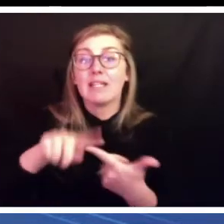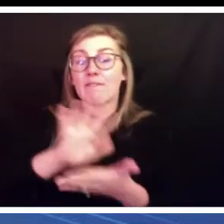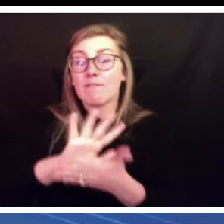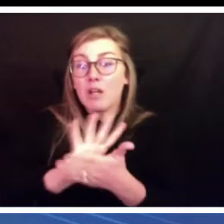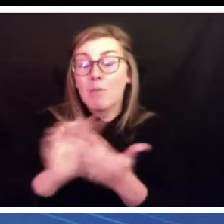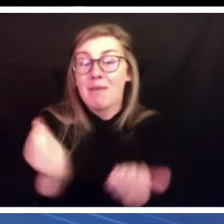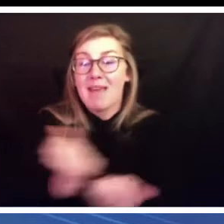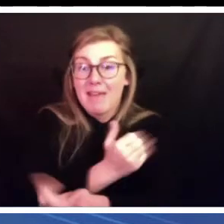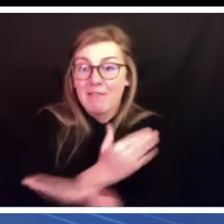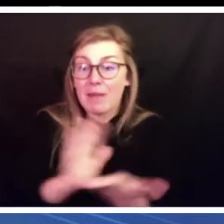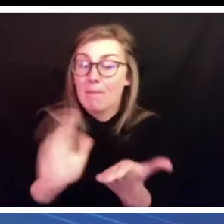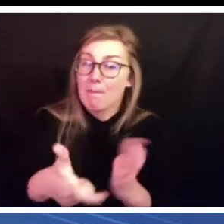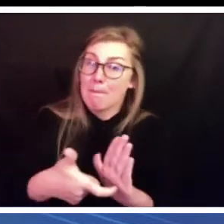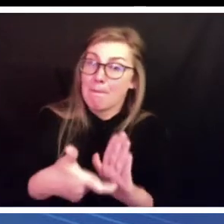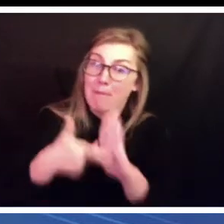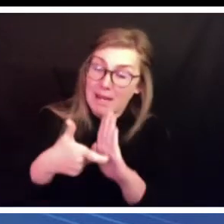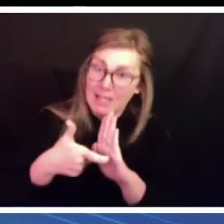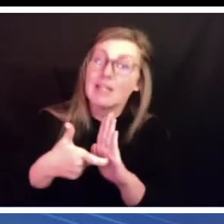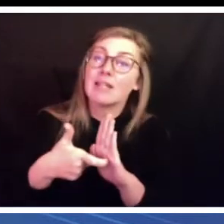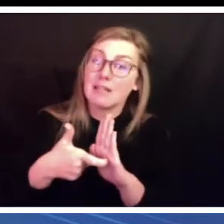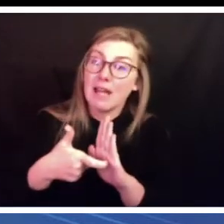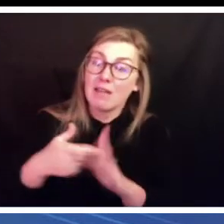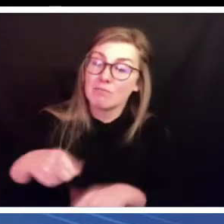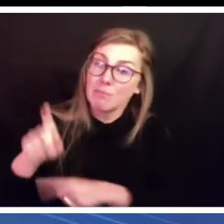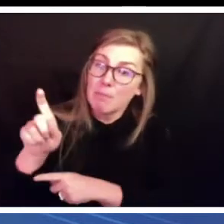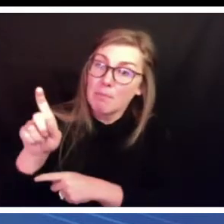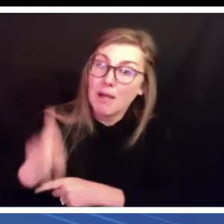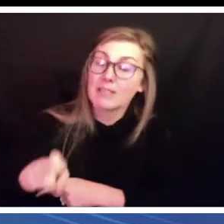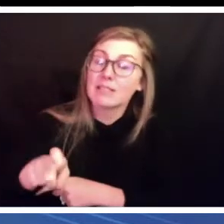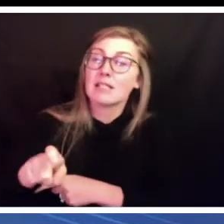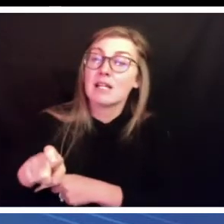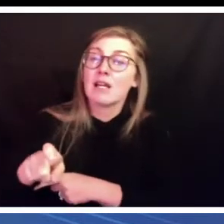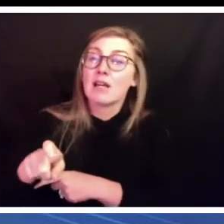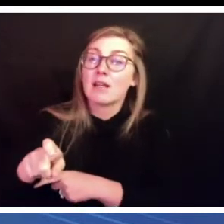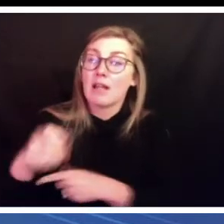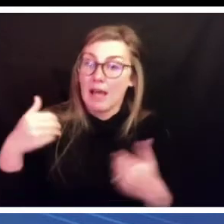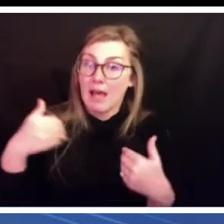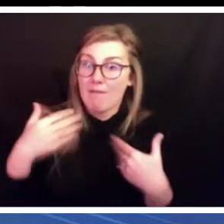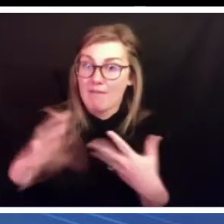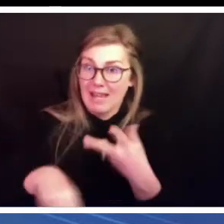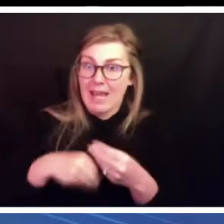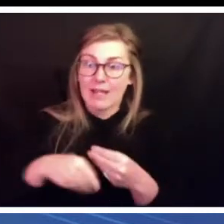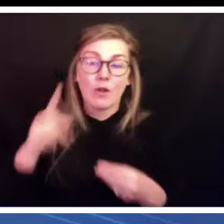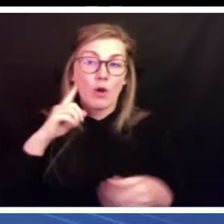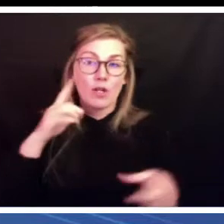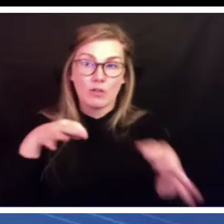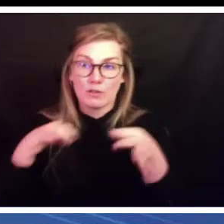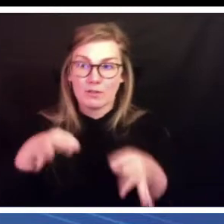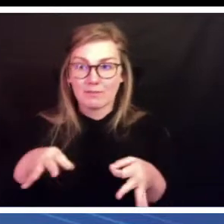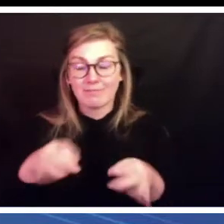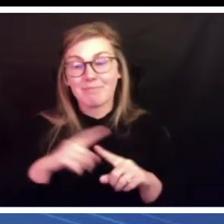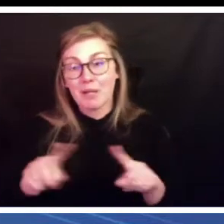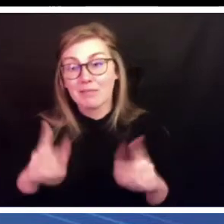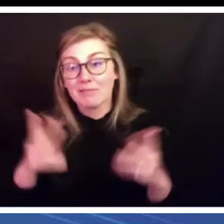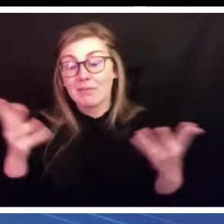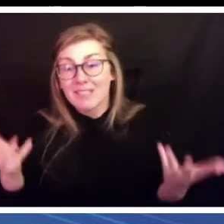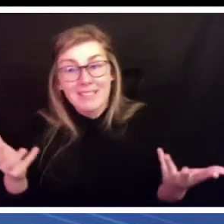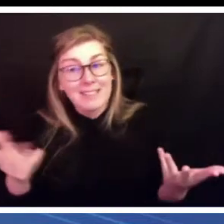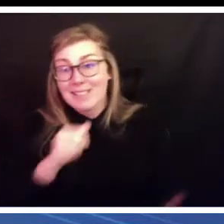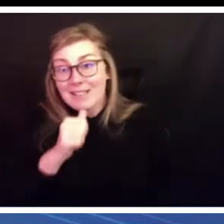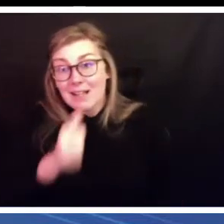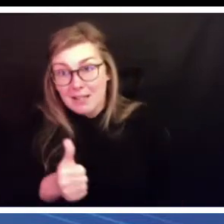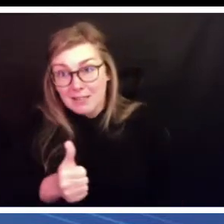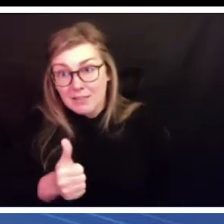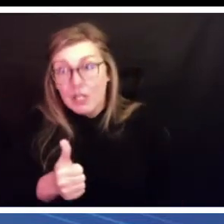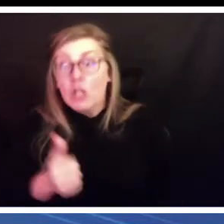it's not is because it's not mandated. And it is a responsibility of those who have chosen to take this responsibility on and feel